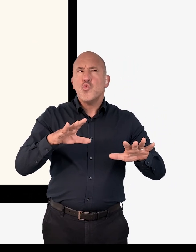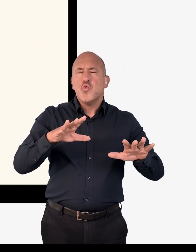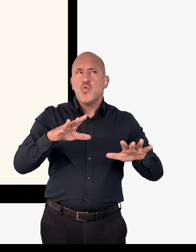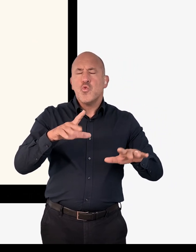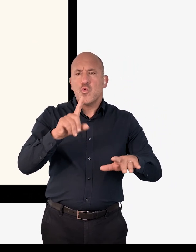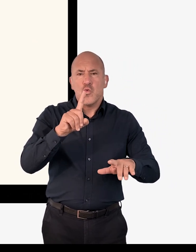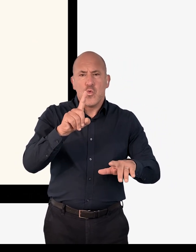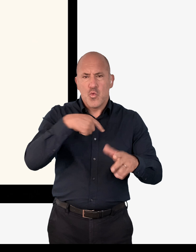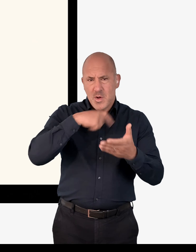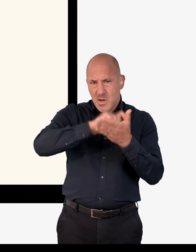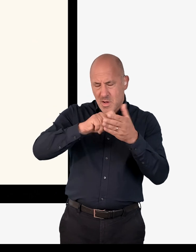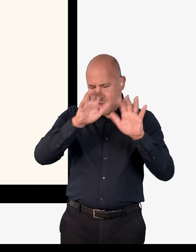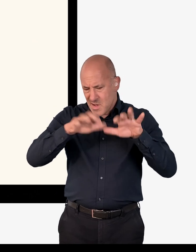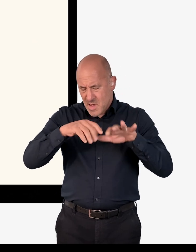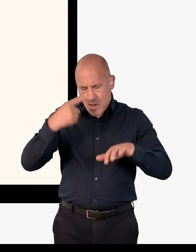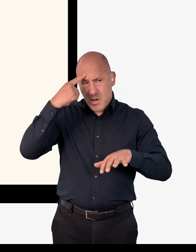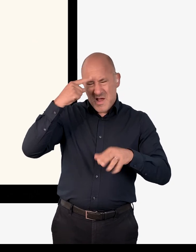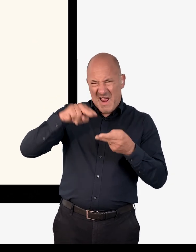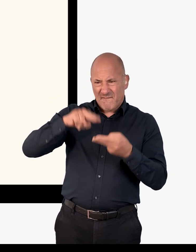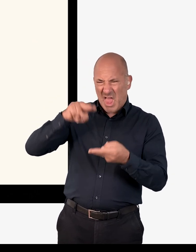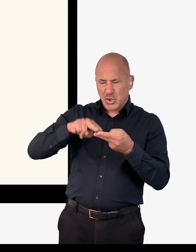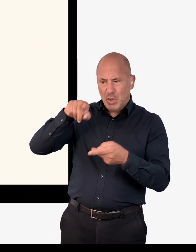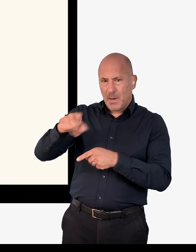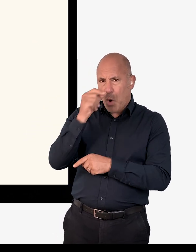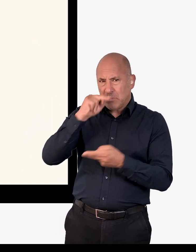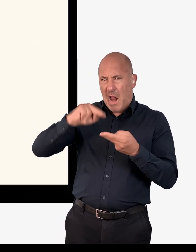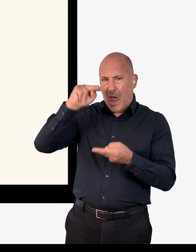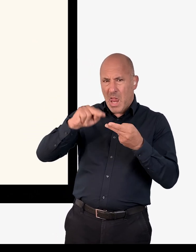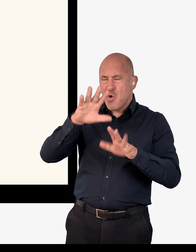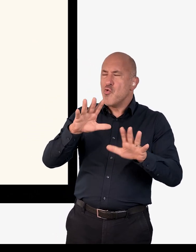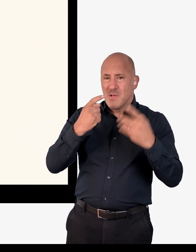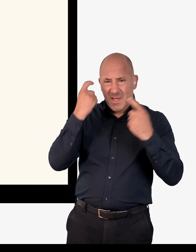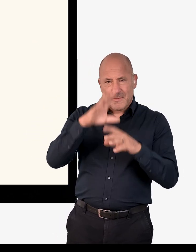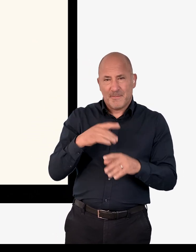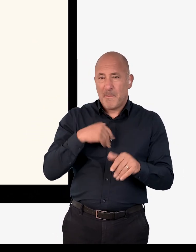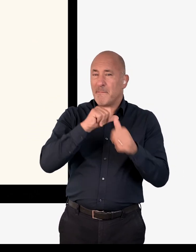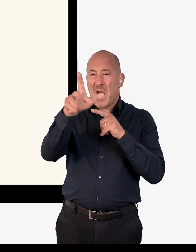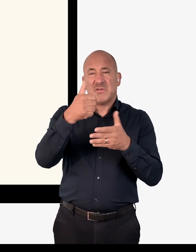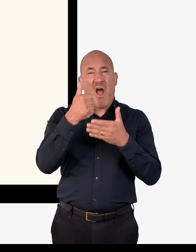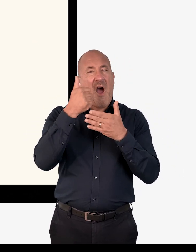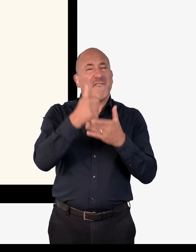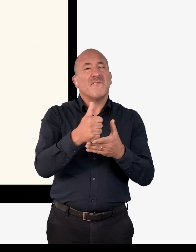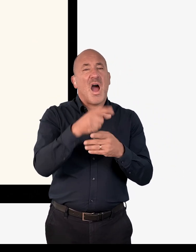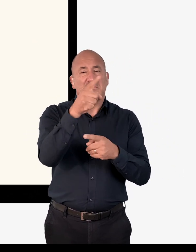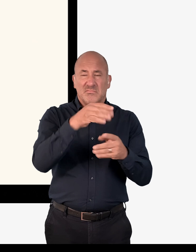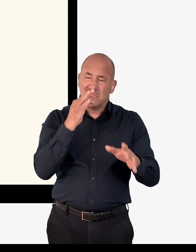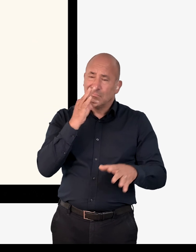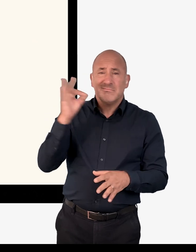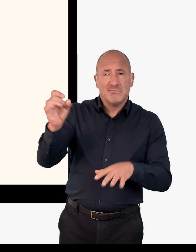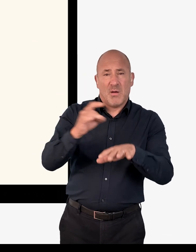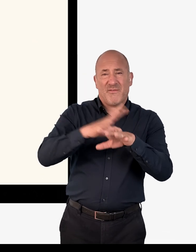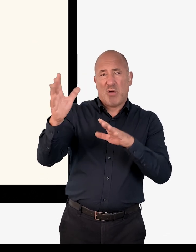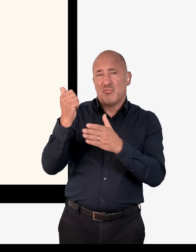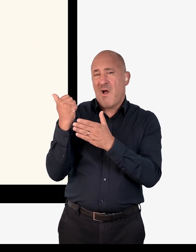to ensure that they have taken this into consideration when writing an application for LIF. We strongly advise